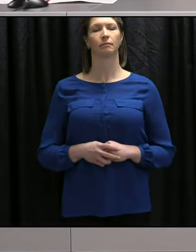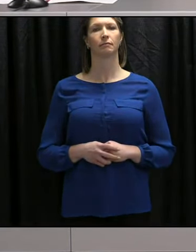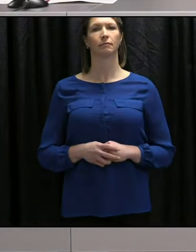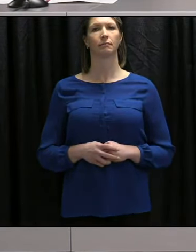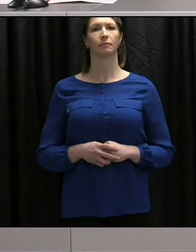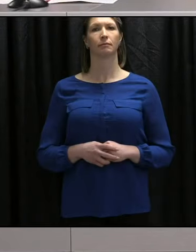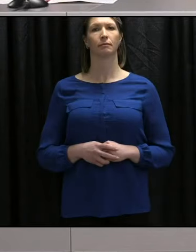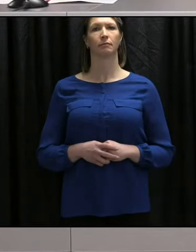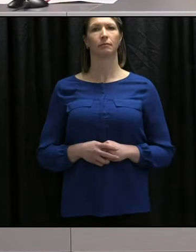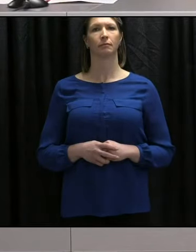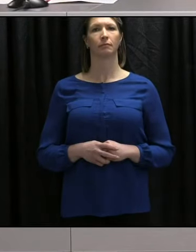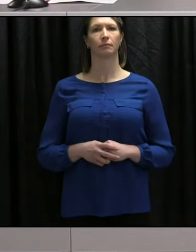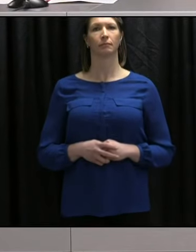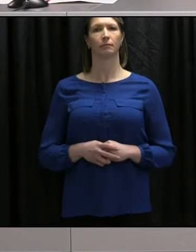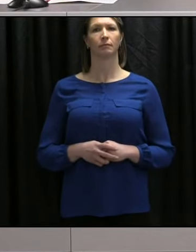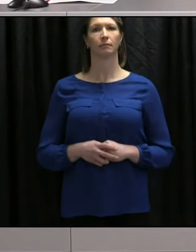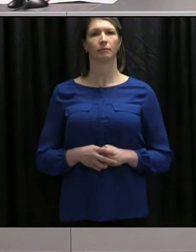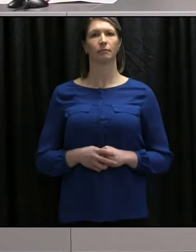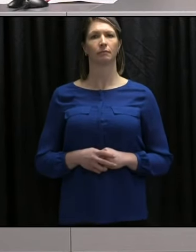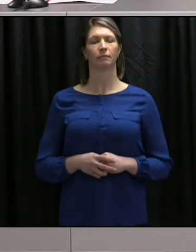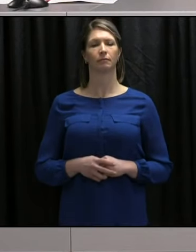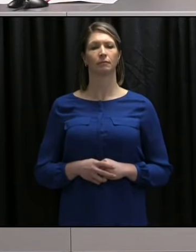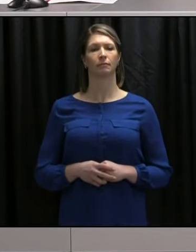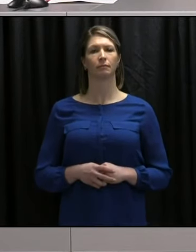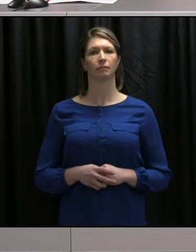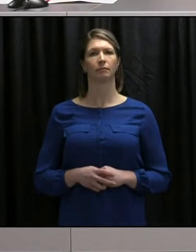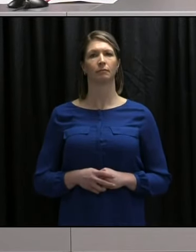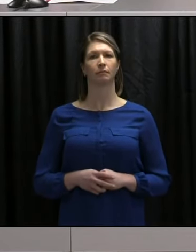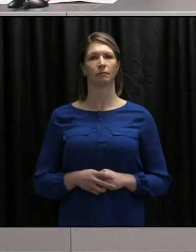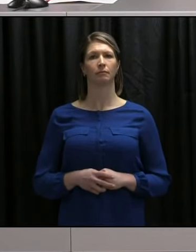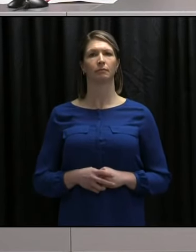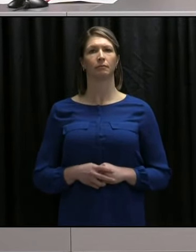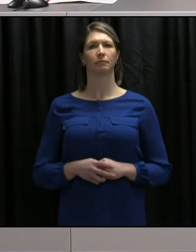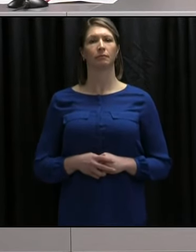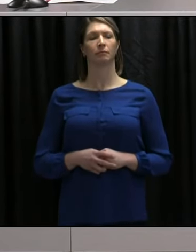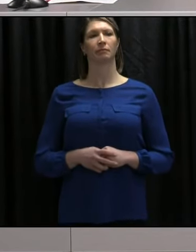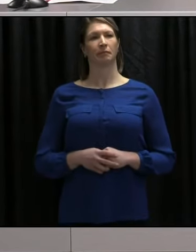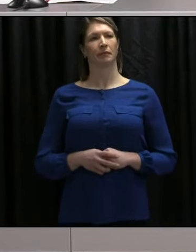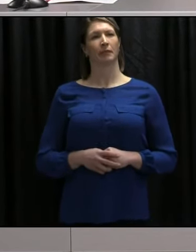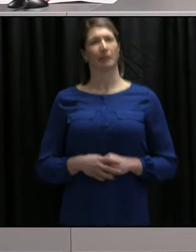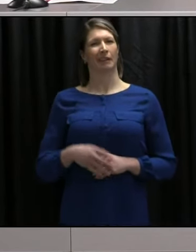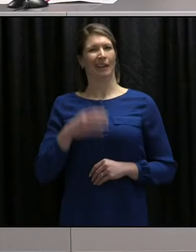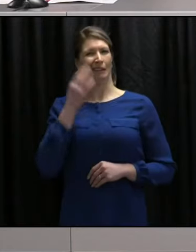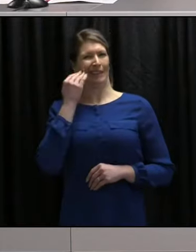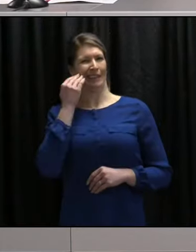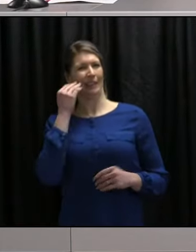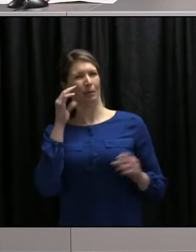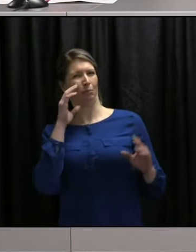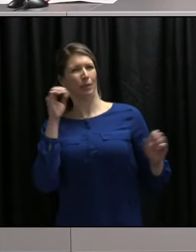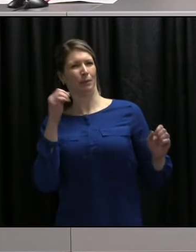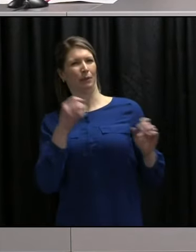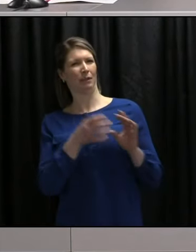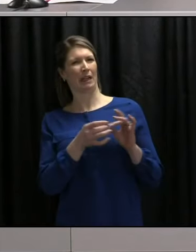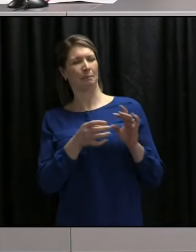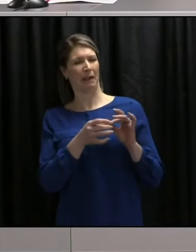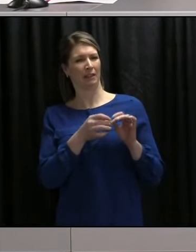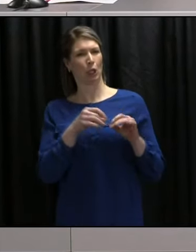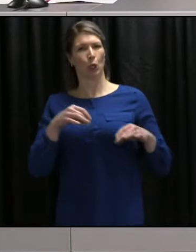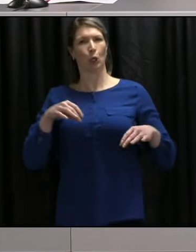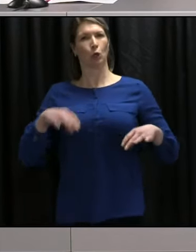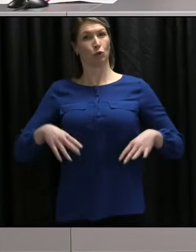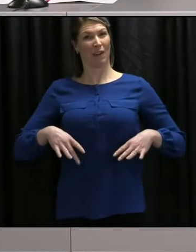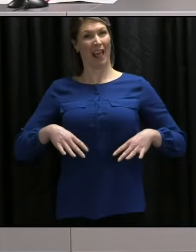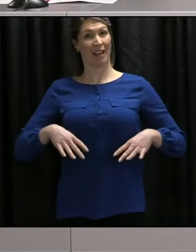You said a little while ago that being an island was an advantage for Newfoundland in a pandemic situation. Has it become